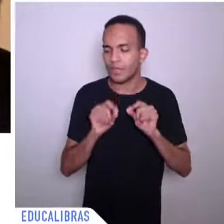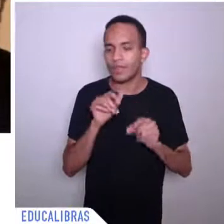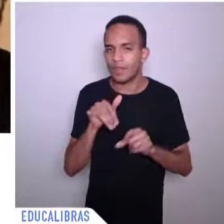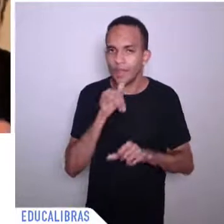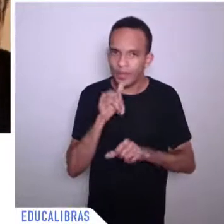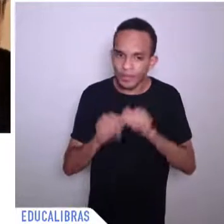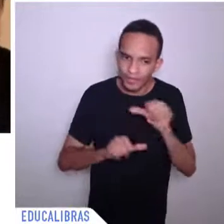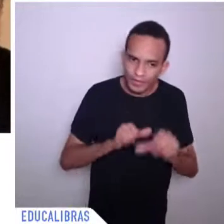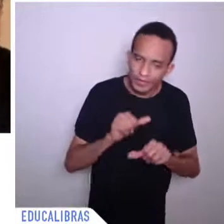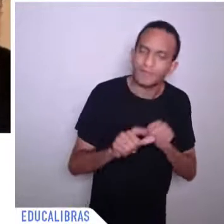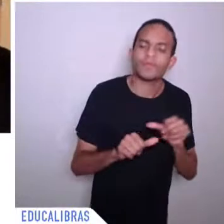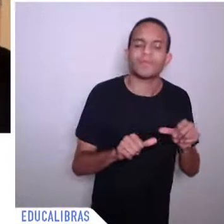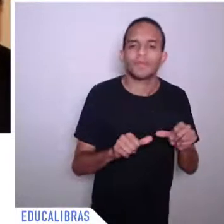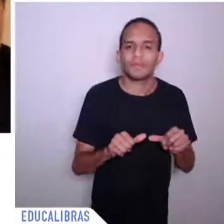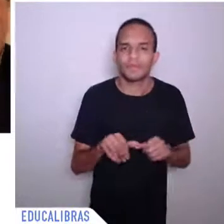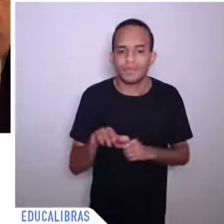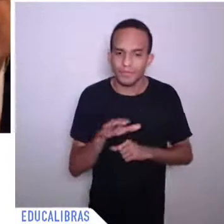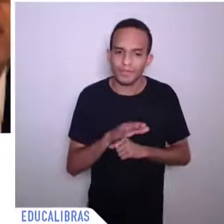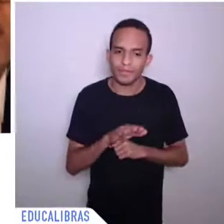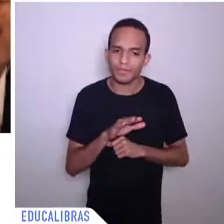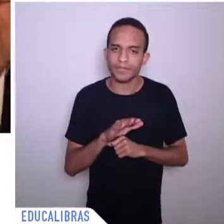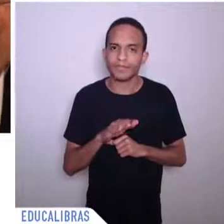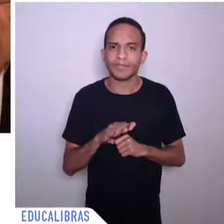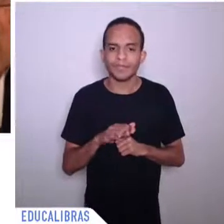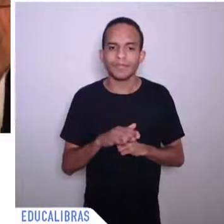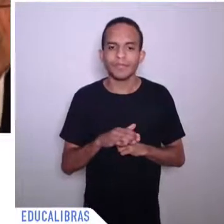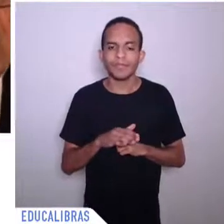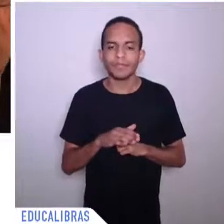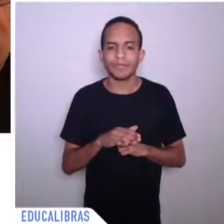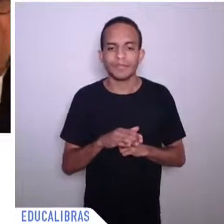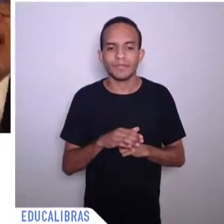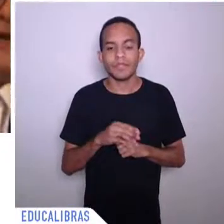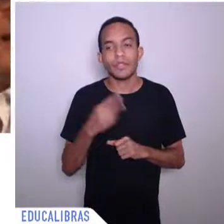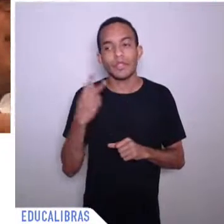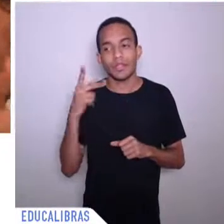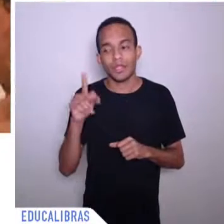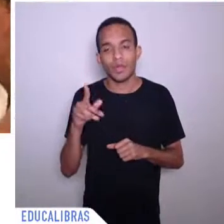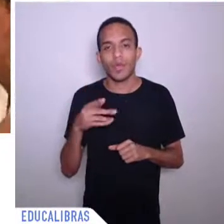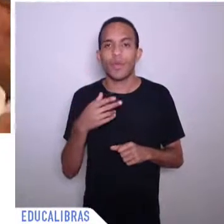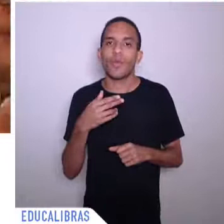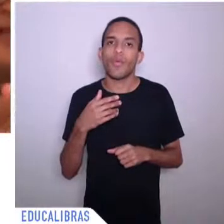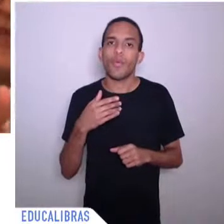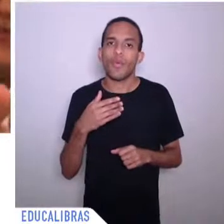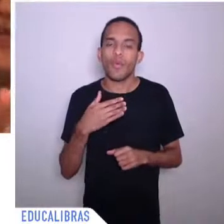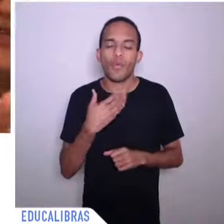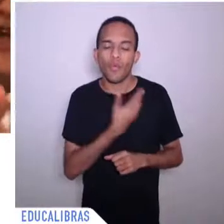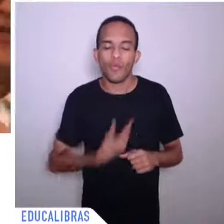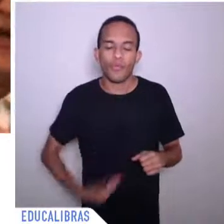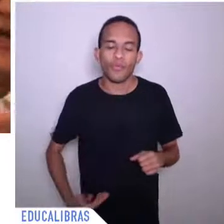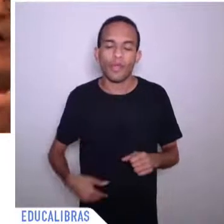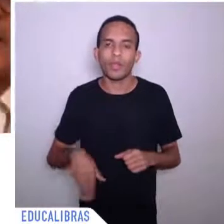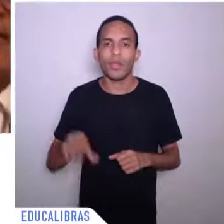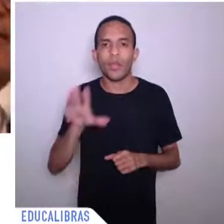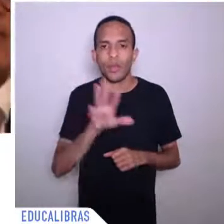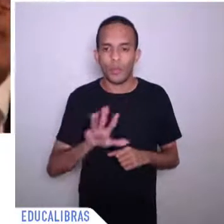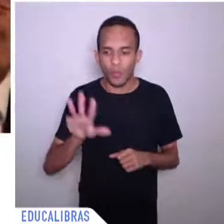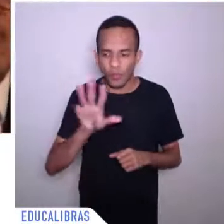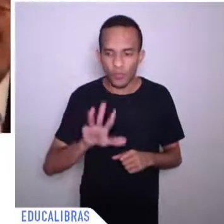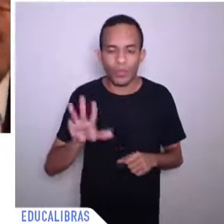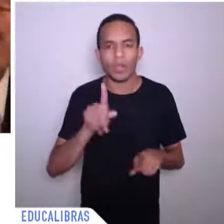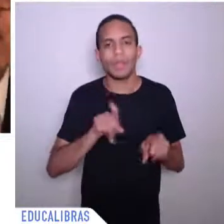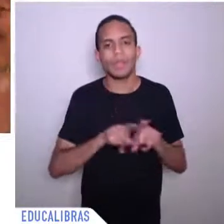an IPEA study, it showed an inversion of social situation from the Lula